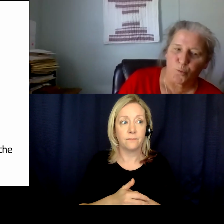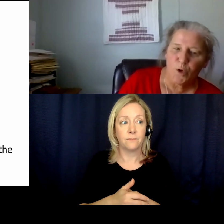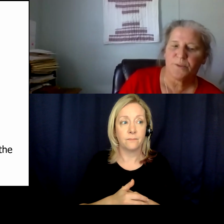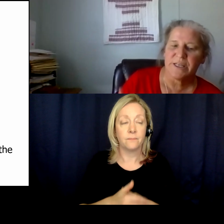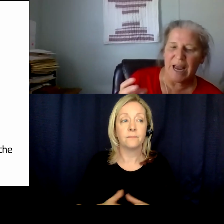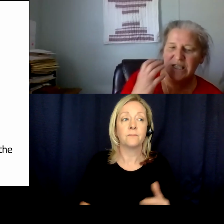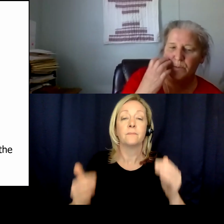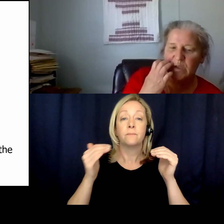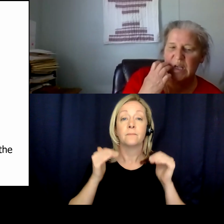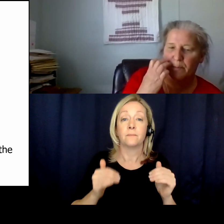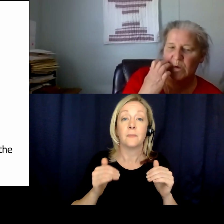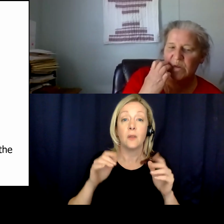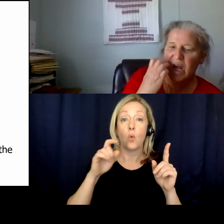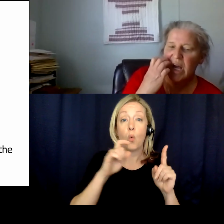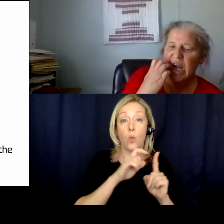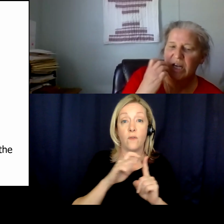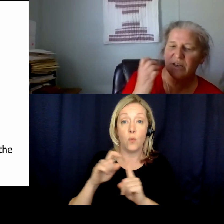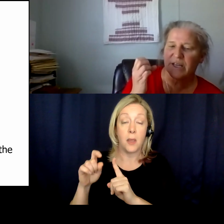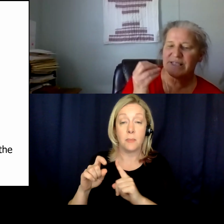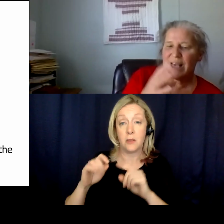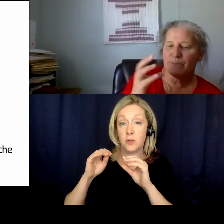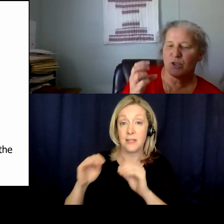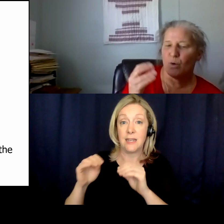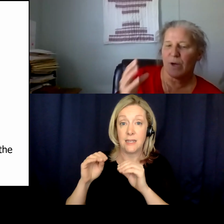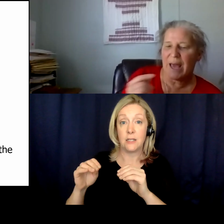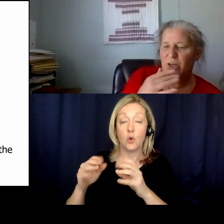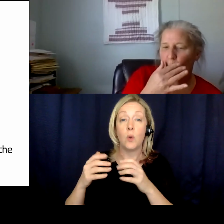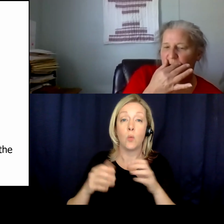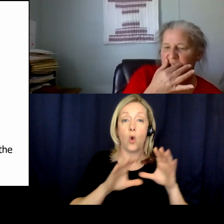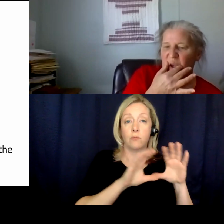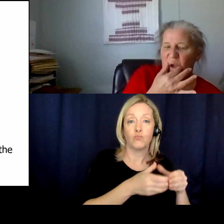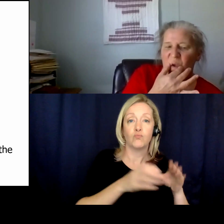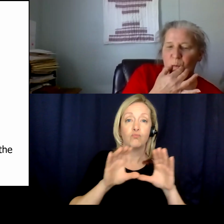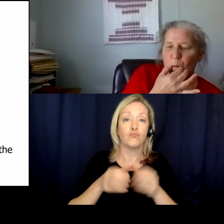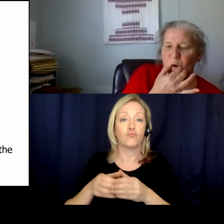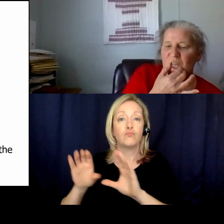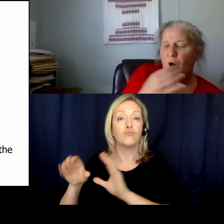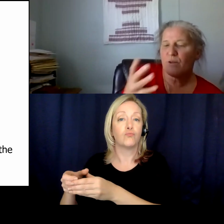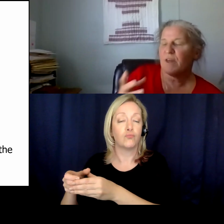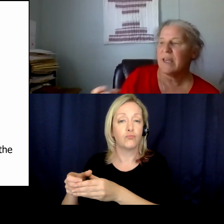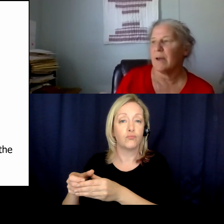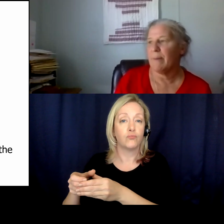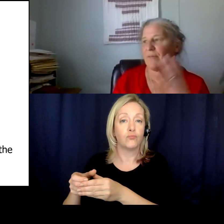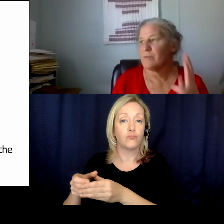to group the tangible symbols into conceptual categories. So we really are thinking about those